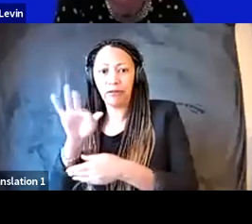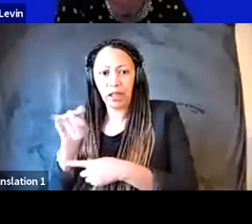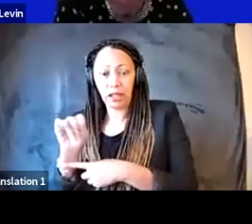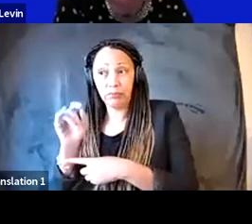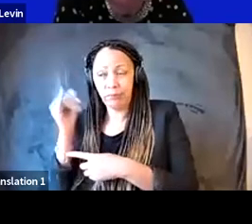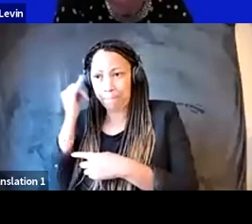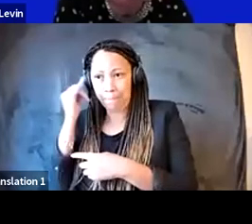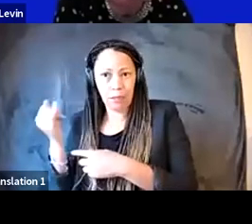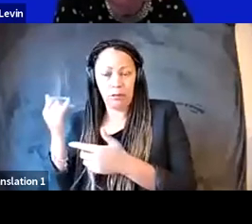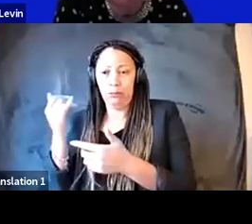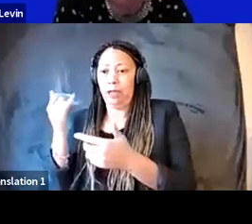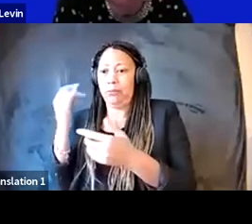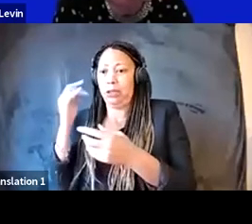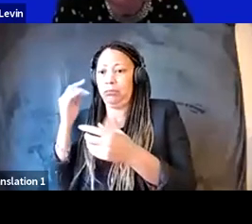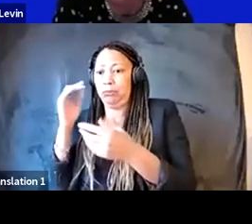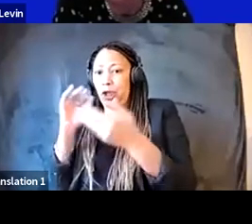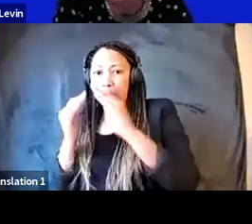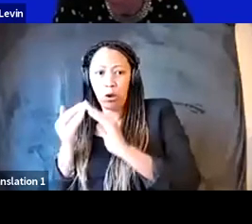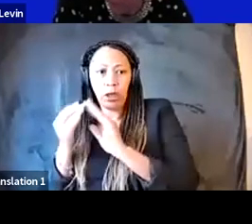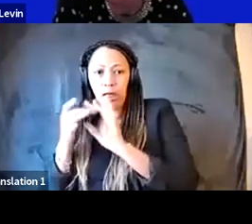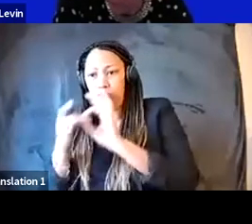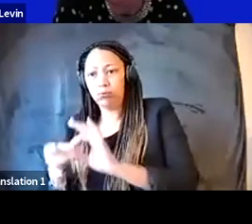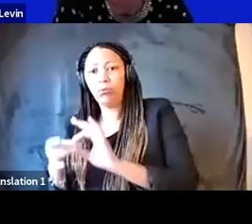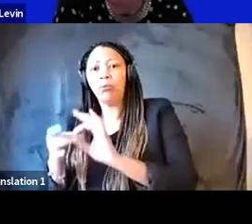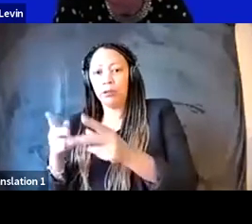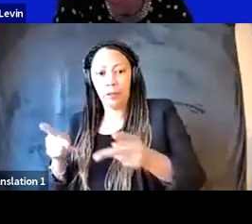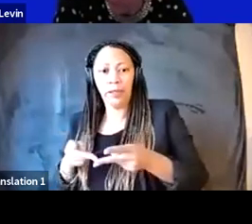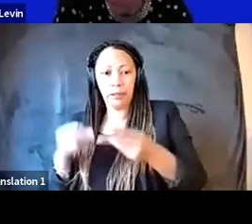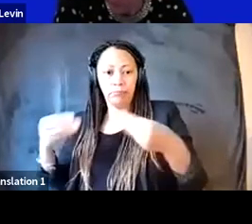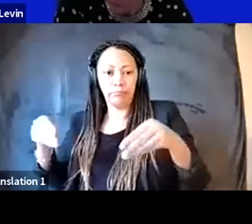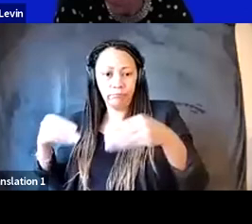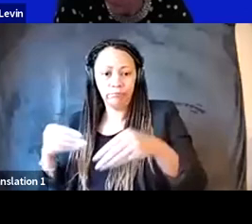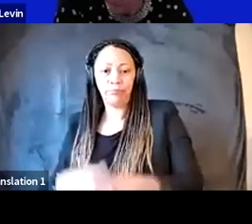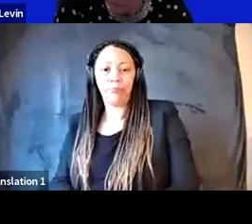to be community-oriented retail space that really services the residential,